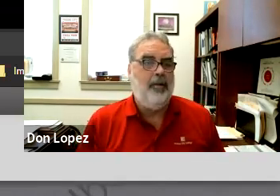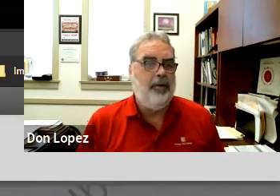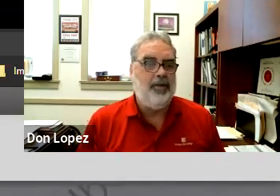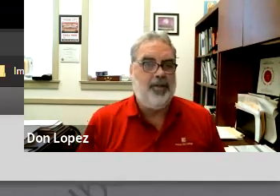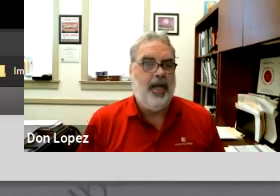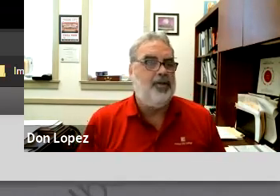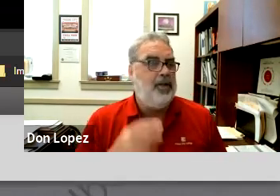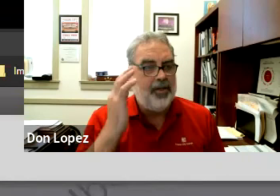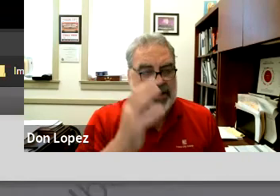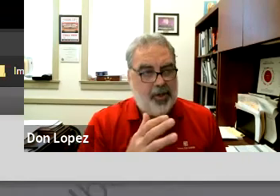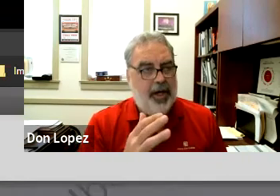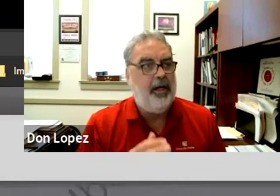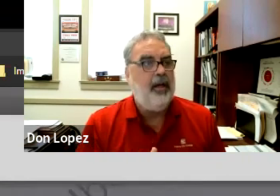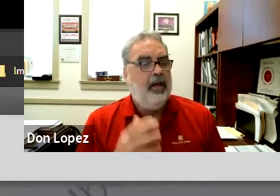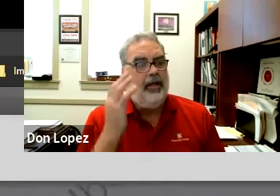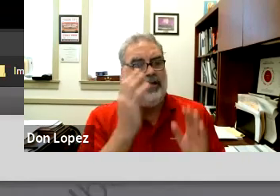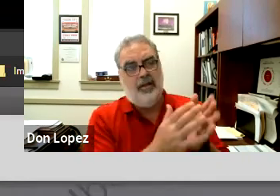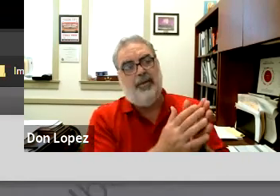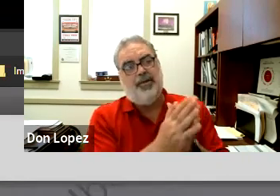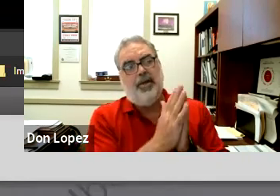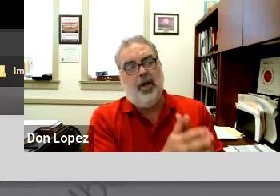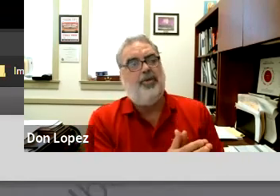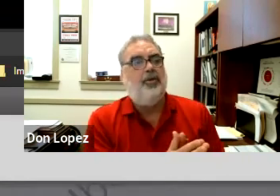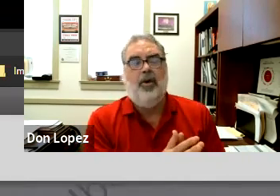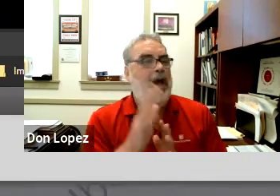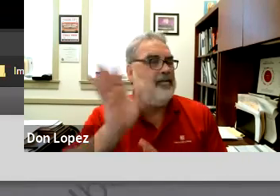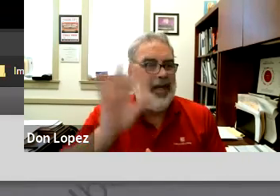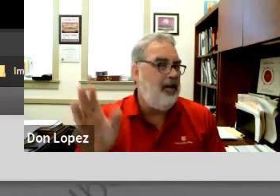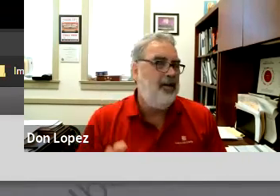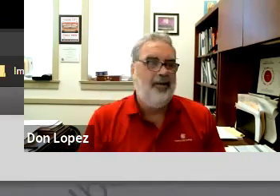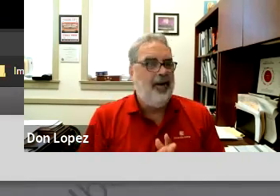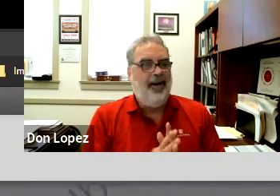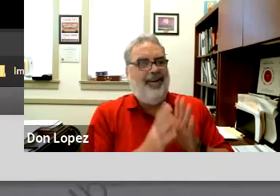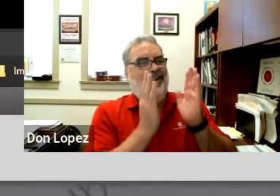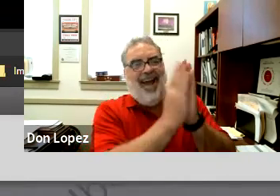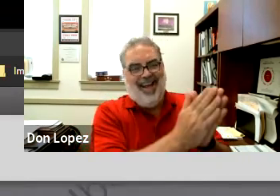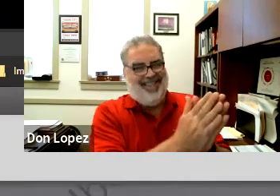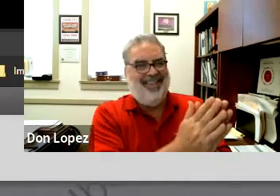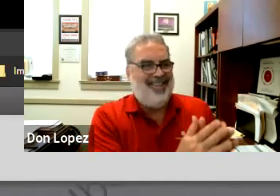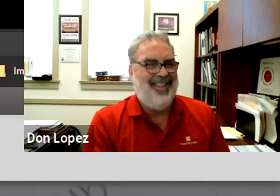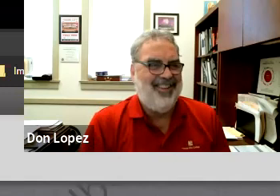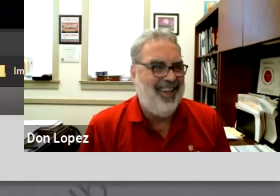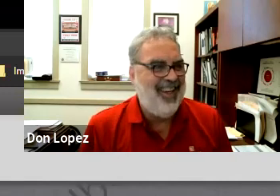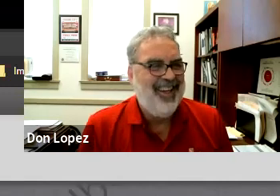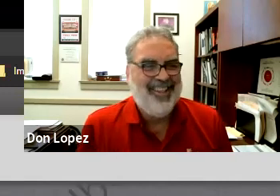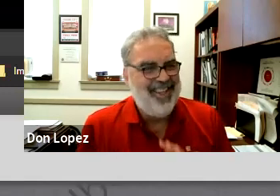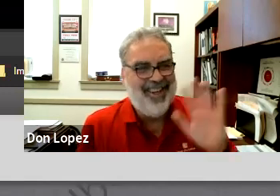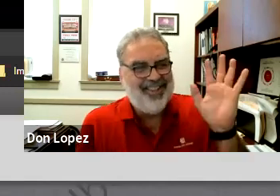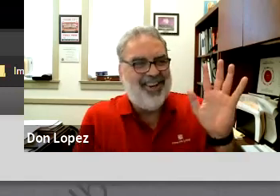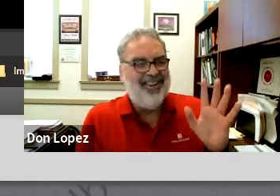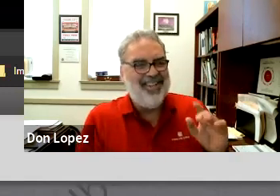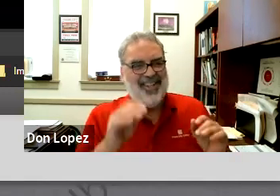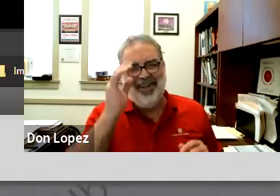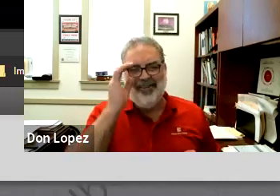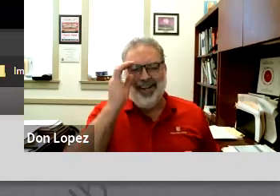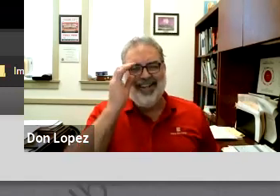those templates and changes. She does the training. This is the person to go to. Don't ask me, okay? Ask Kirsten, okay? She knows